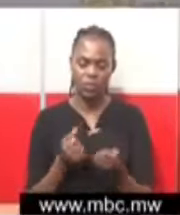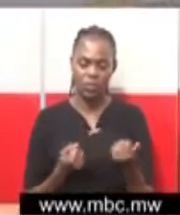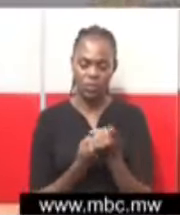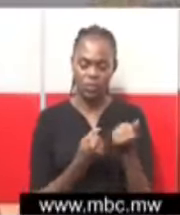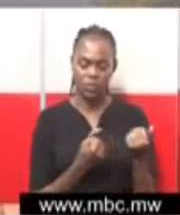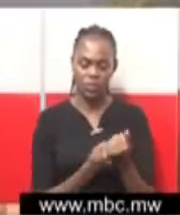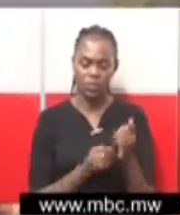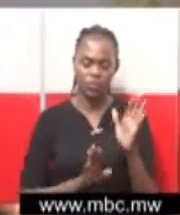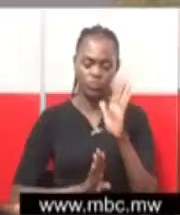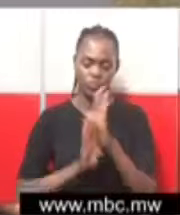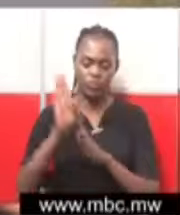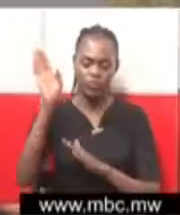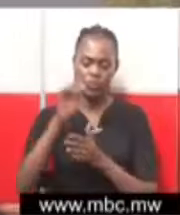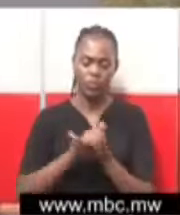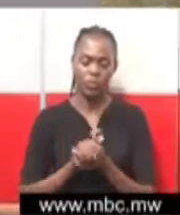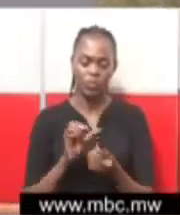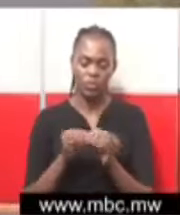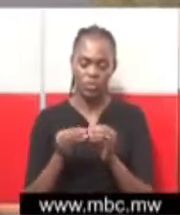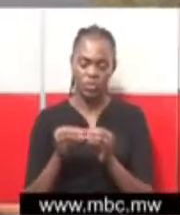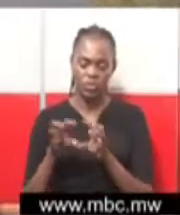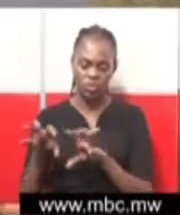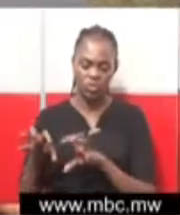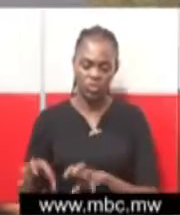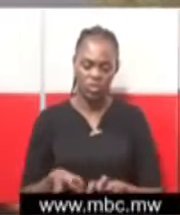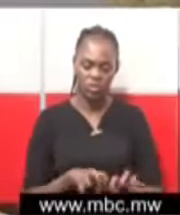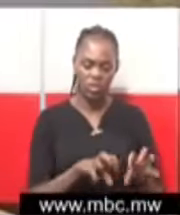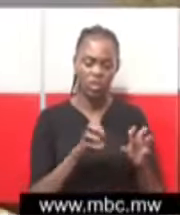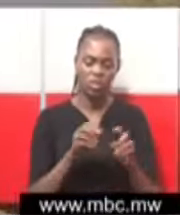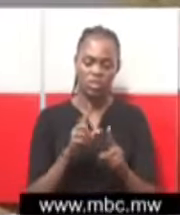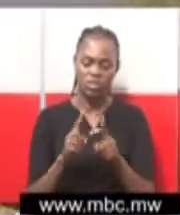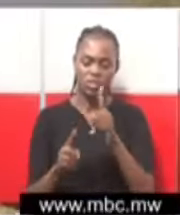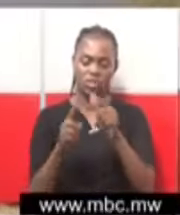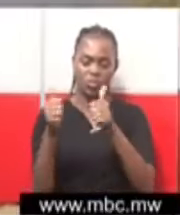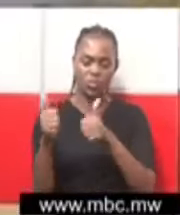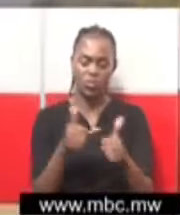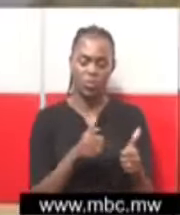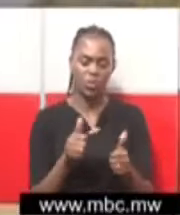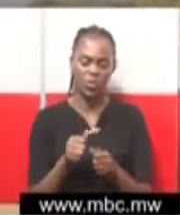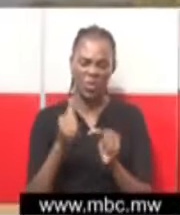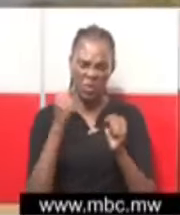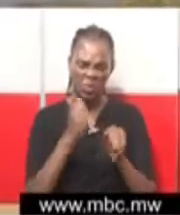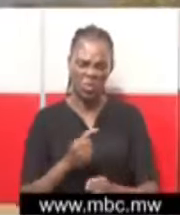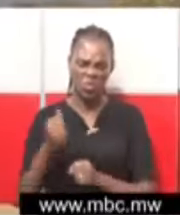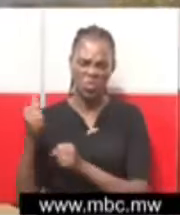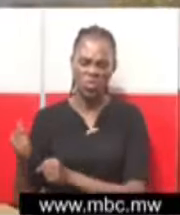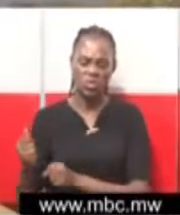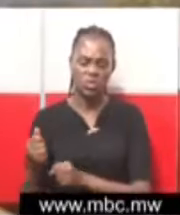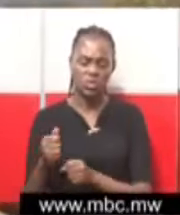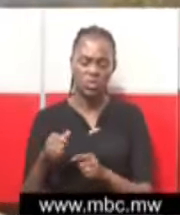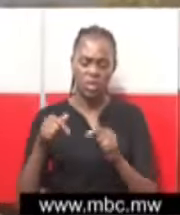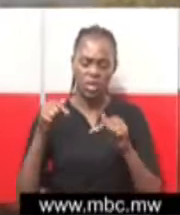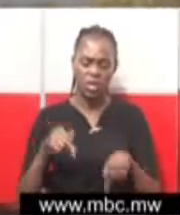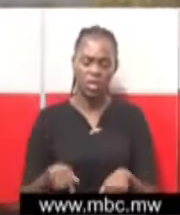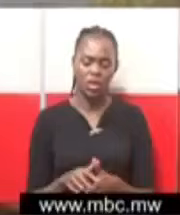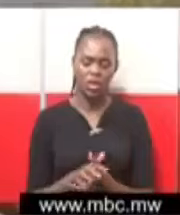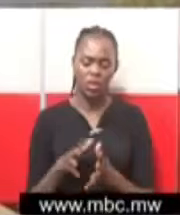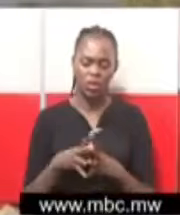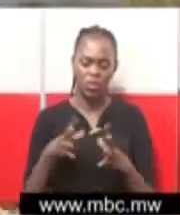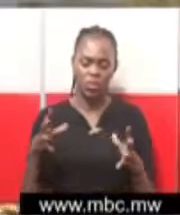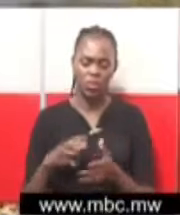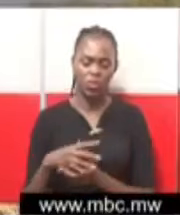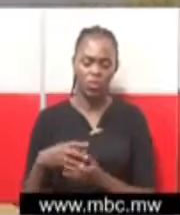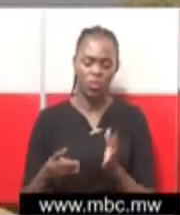that supported the development of the strategy that was actually launched today is part of a broader program that is called